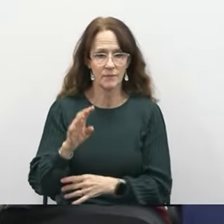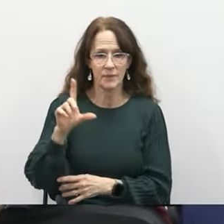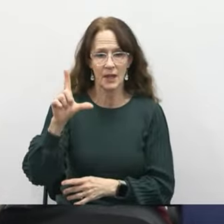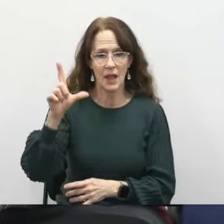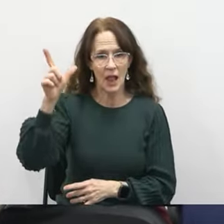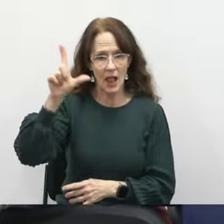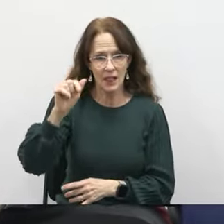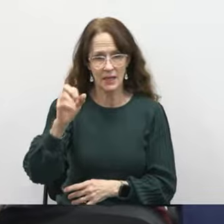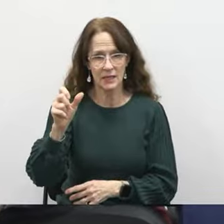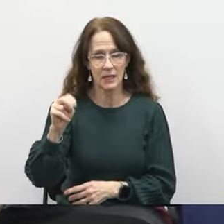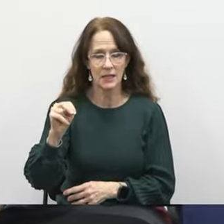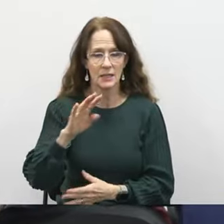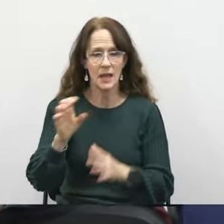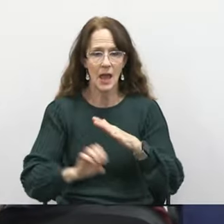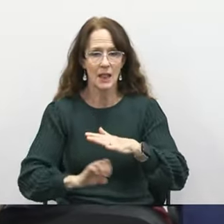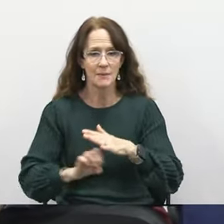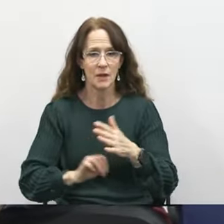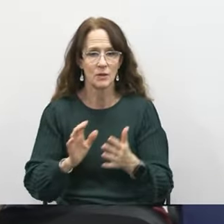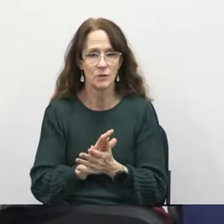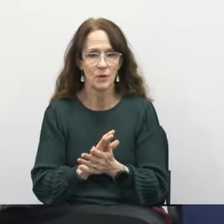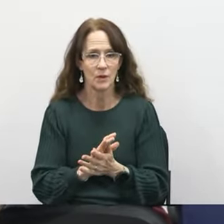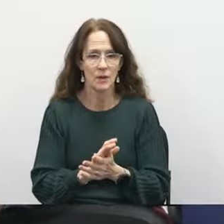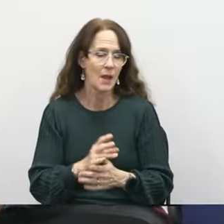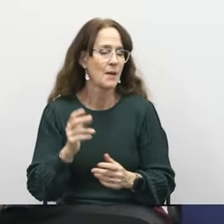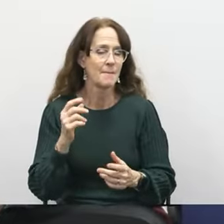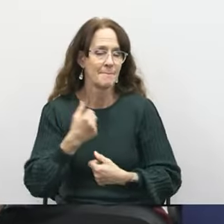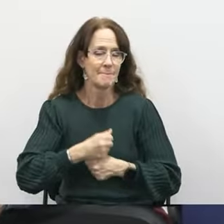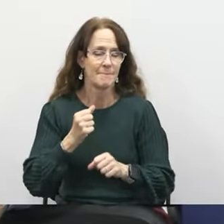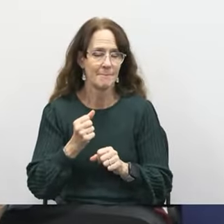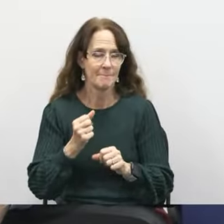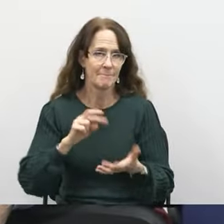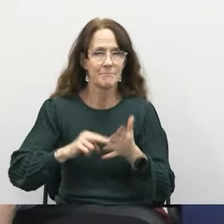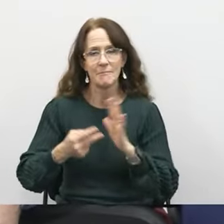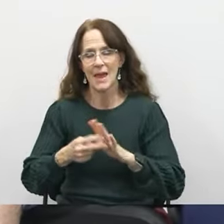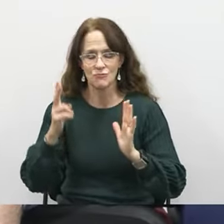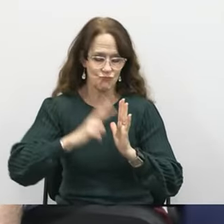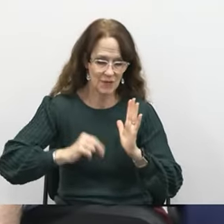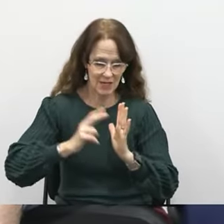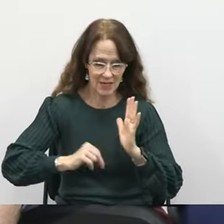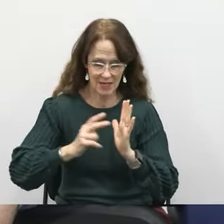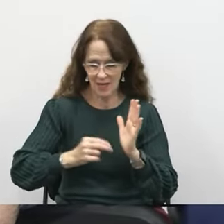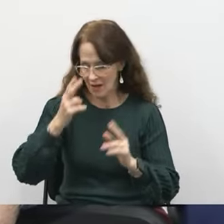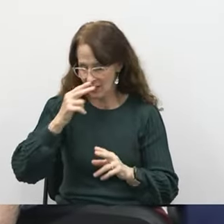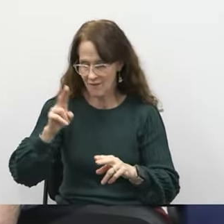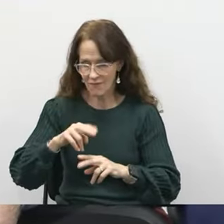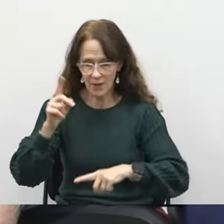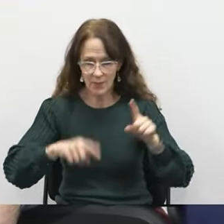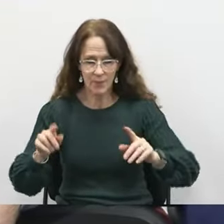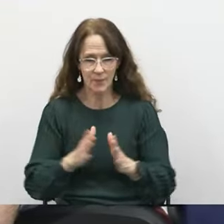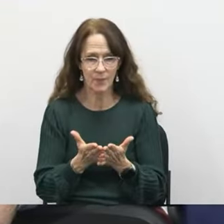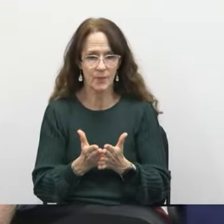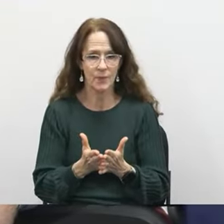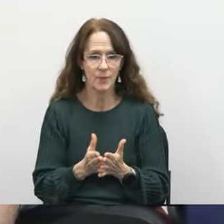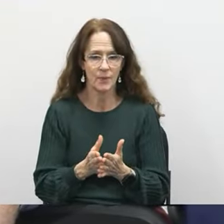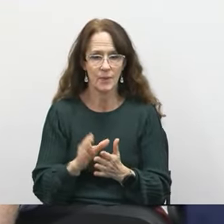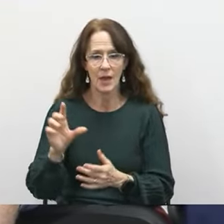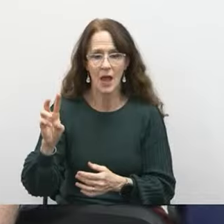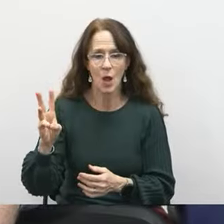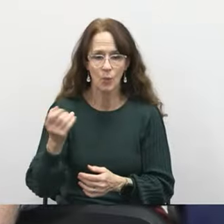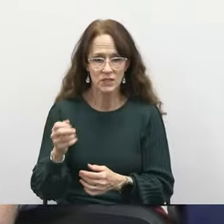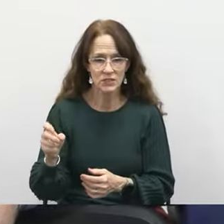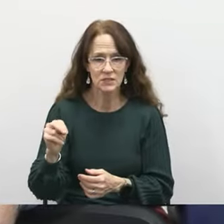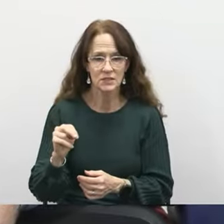School, the library meant simply learning how to read fun, diverse books. At Franklin Classical Middle School and Washington Middle School, the library